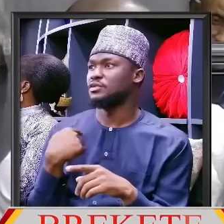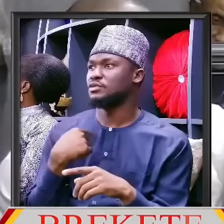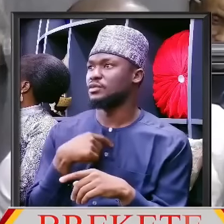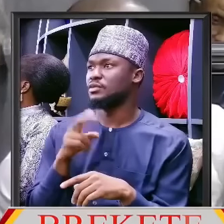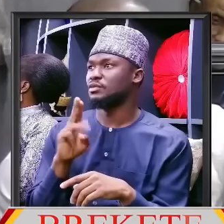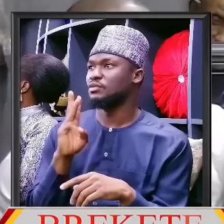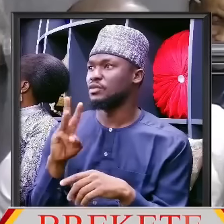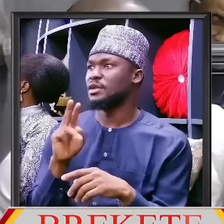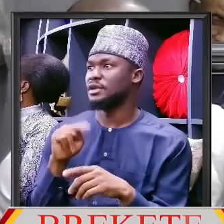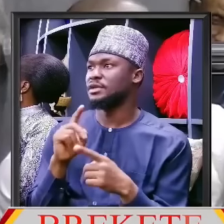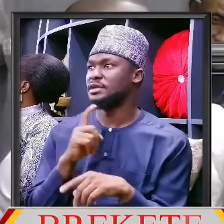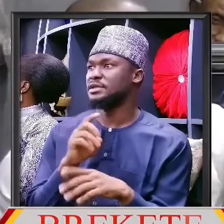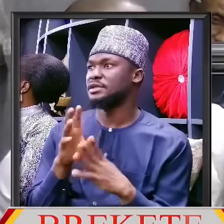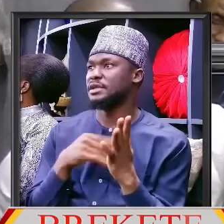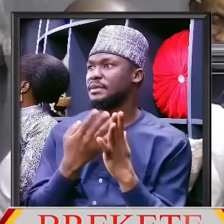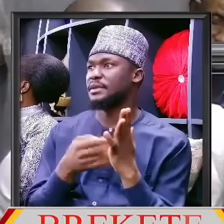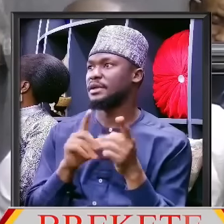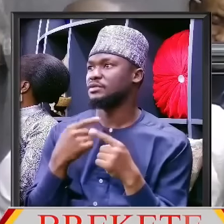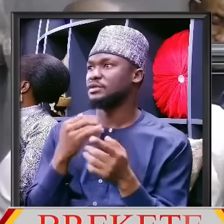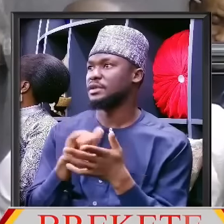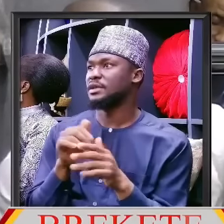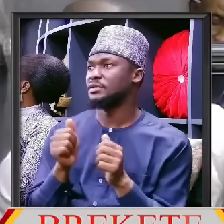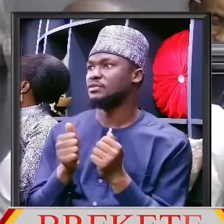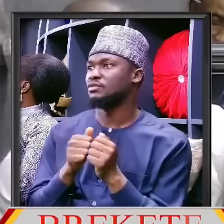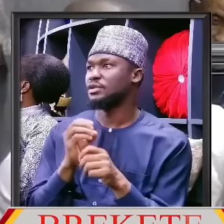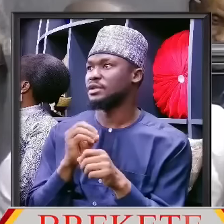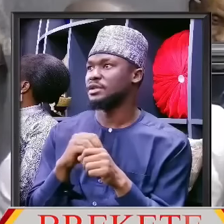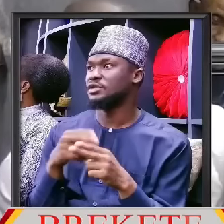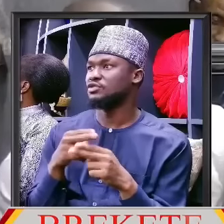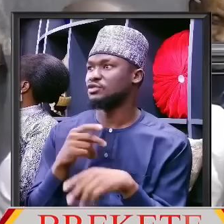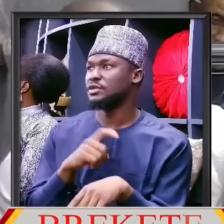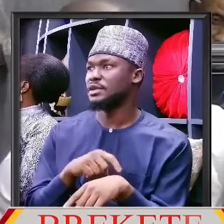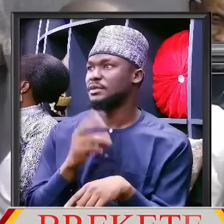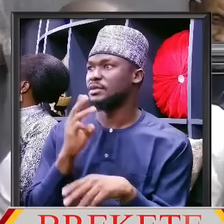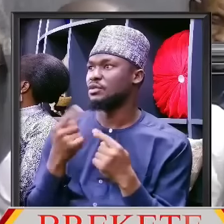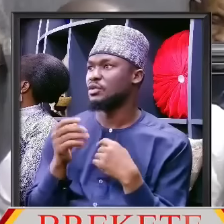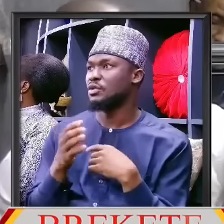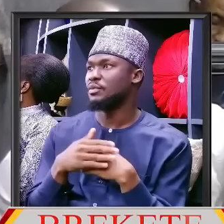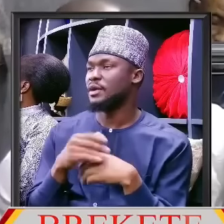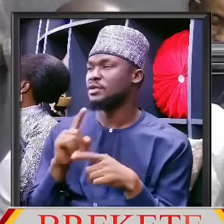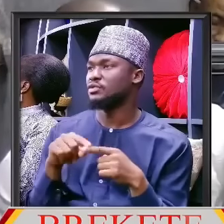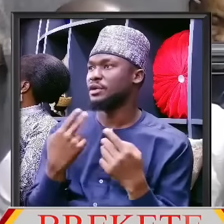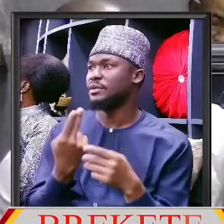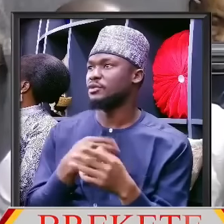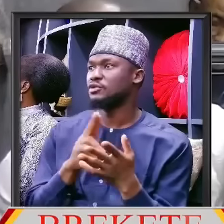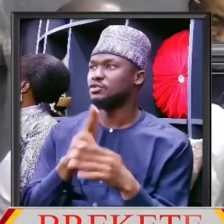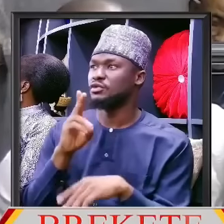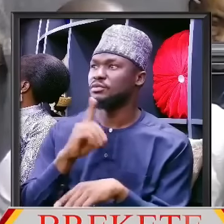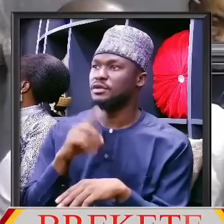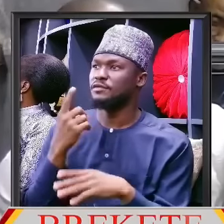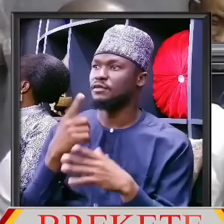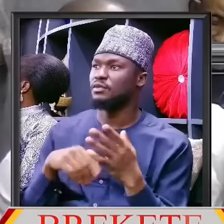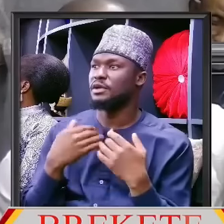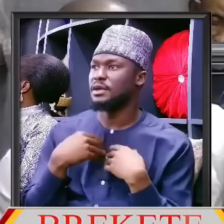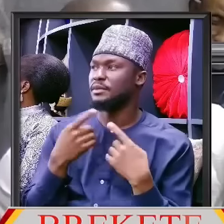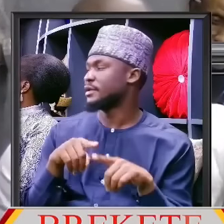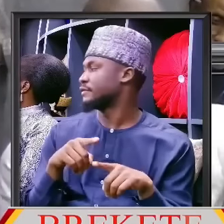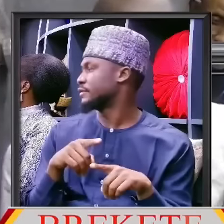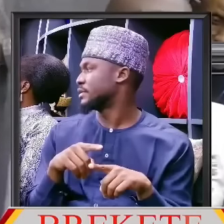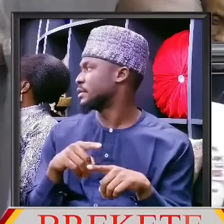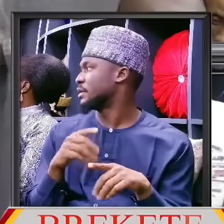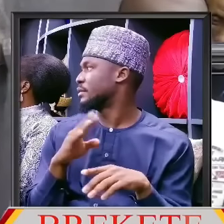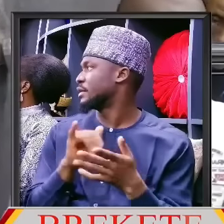But we go need timeline to say within so and so time they go come back, come give update on waiting don't happen.